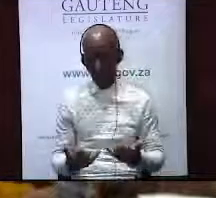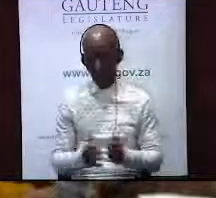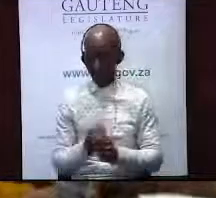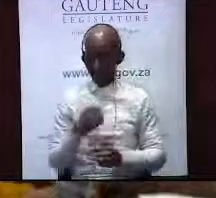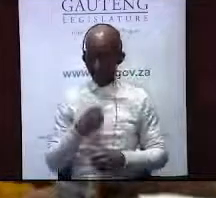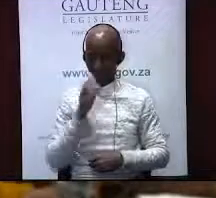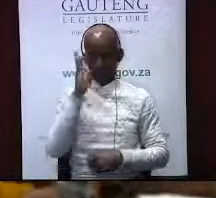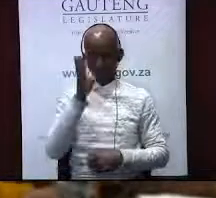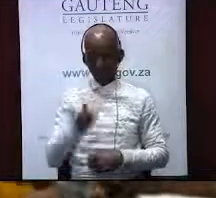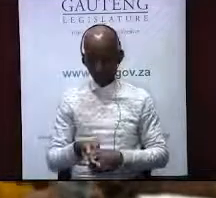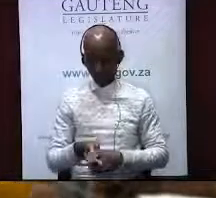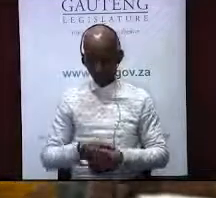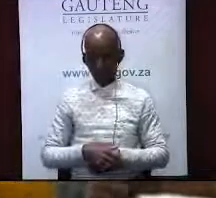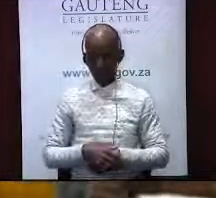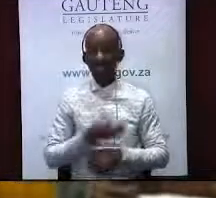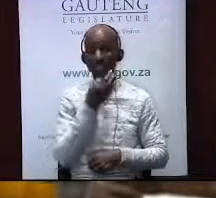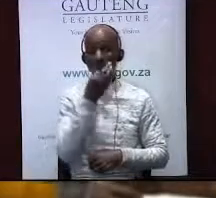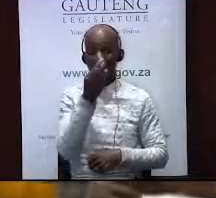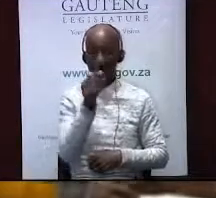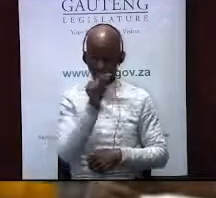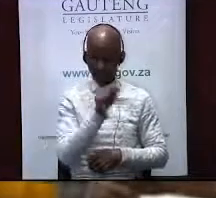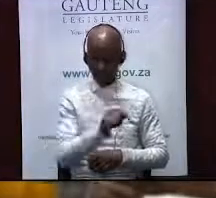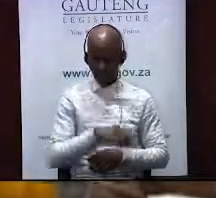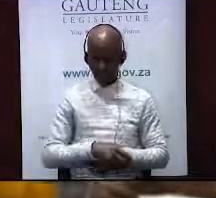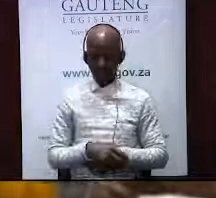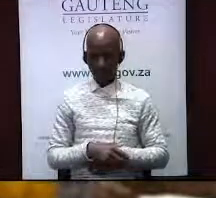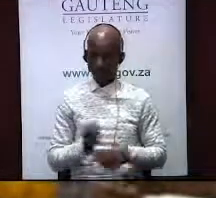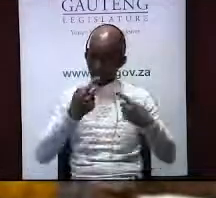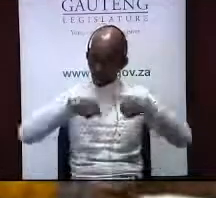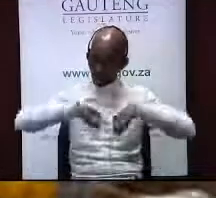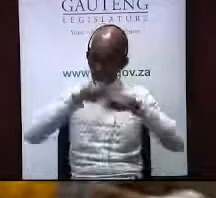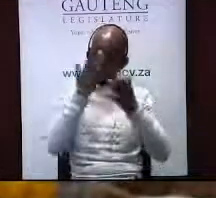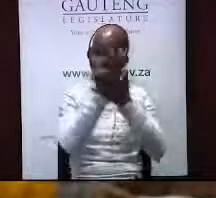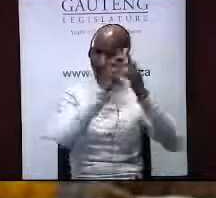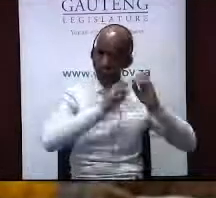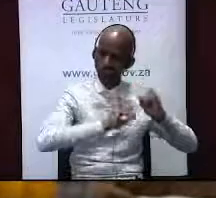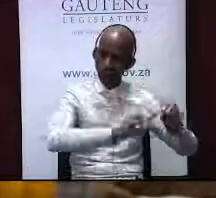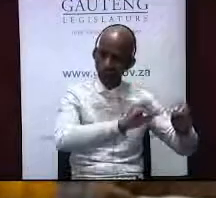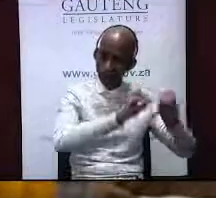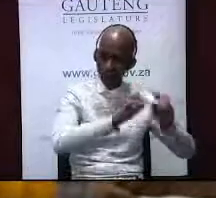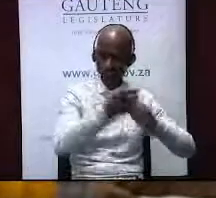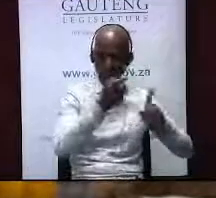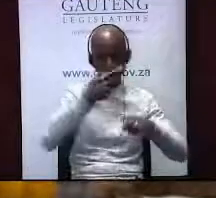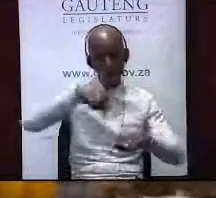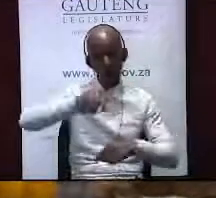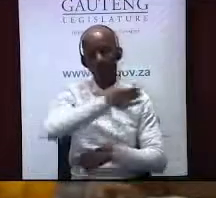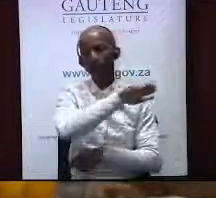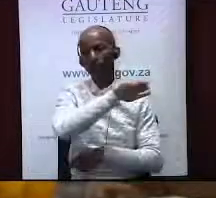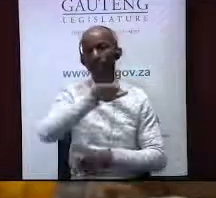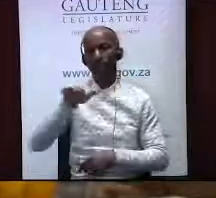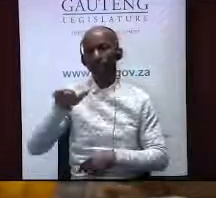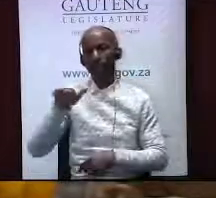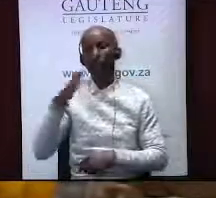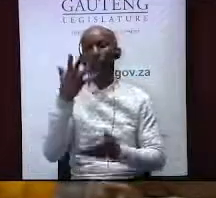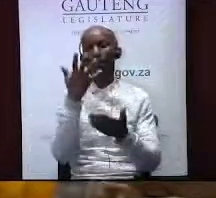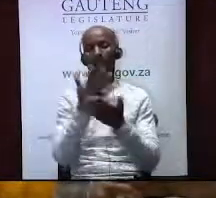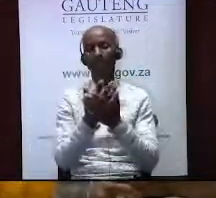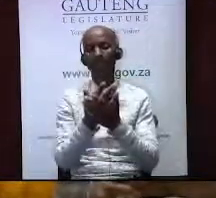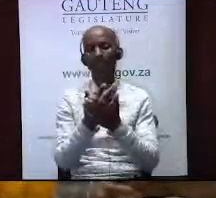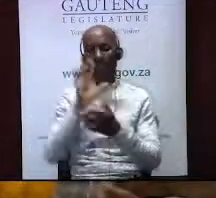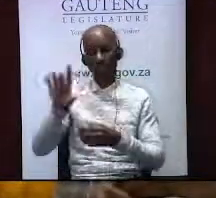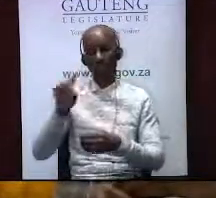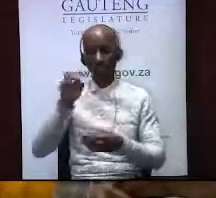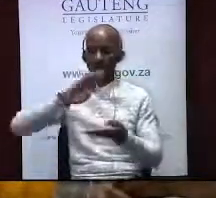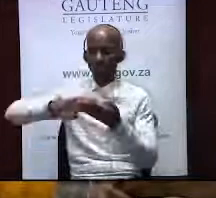I would love to say this, that we got to teach from every level. We got to take it into